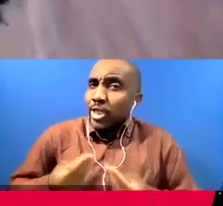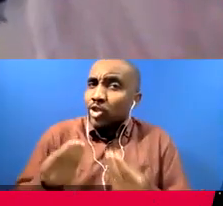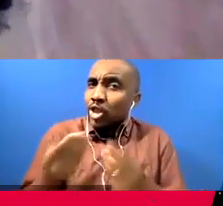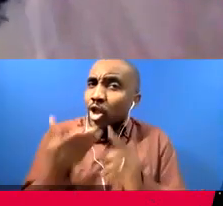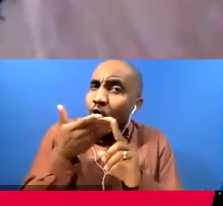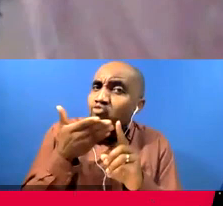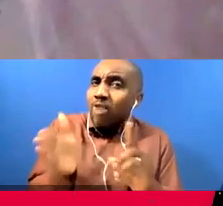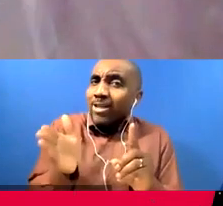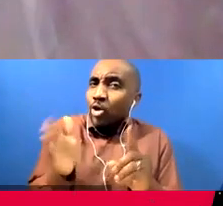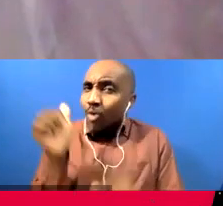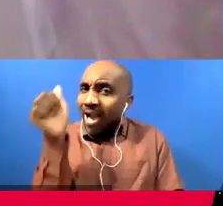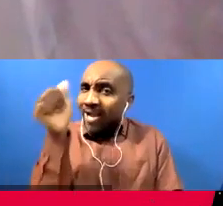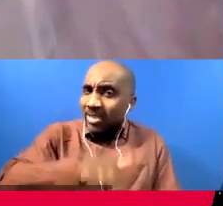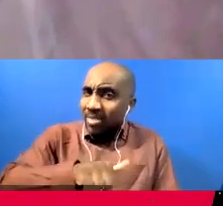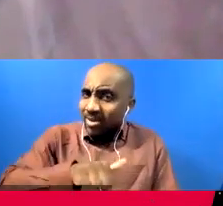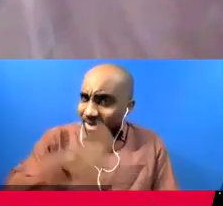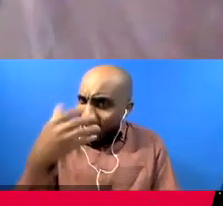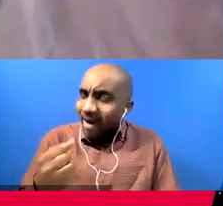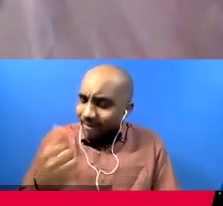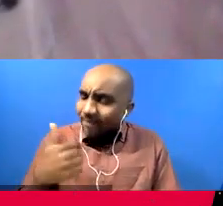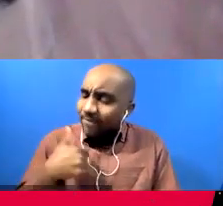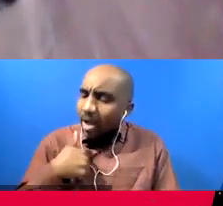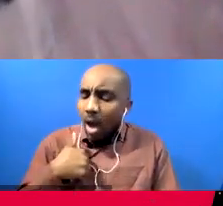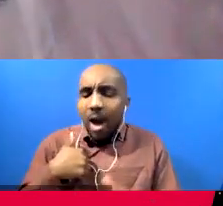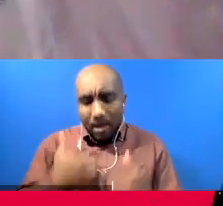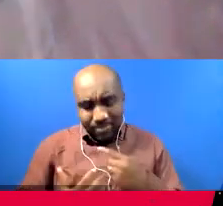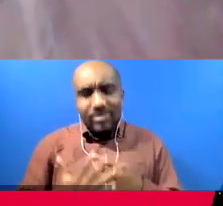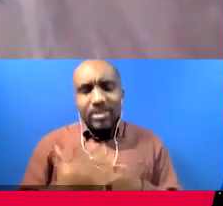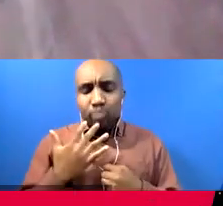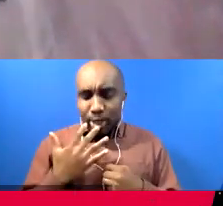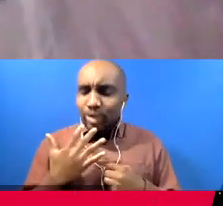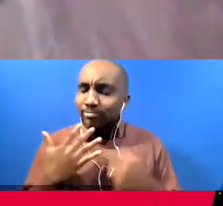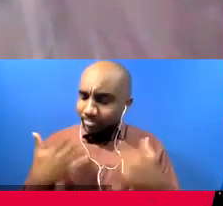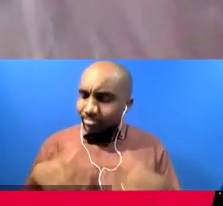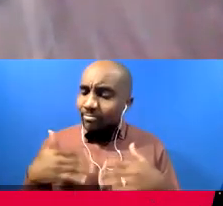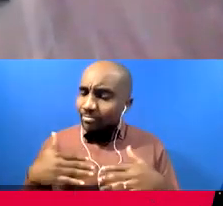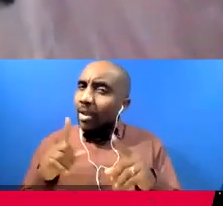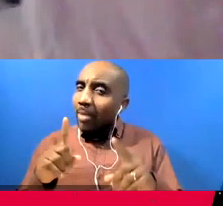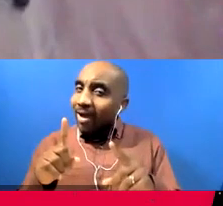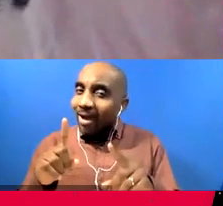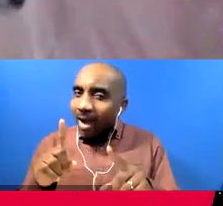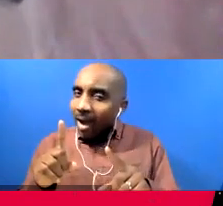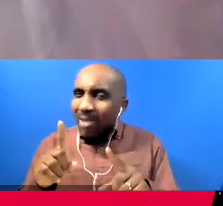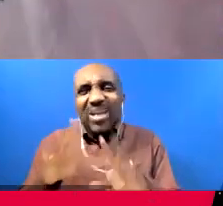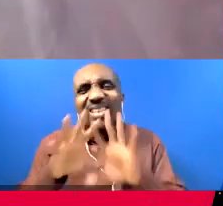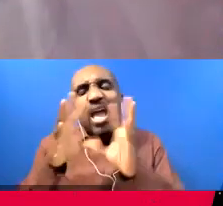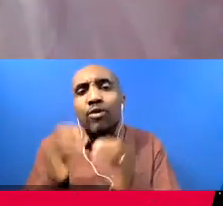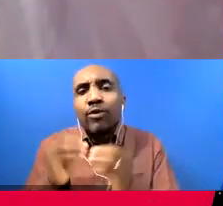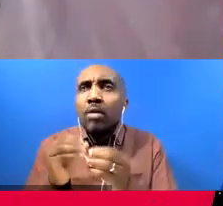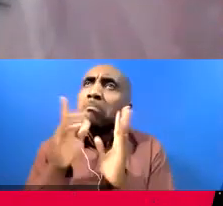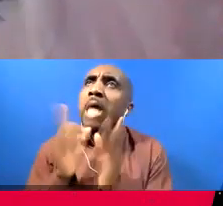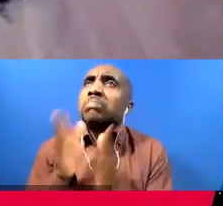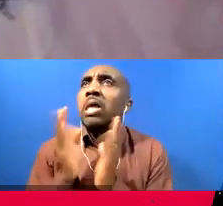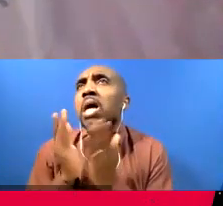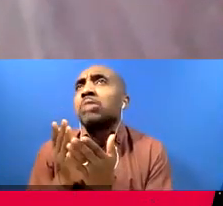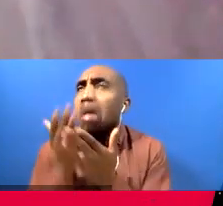there's a rich history of radical academia, and I think that's something that I draw great inspiration from. But yeah, I was just to